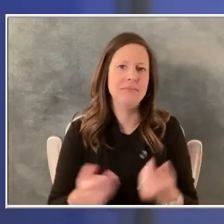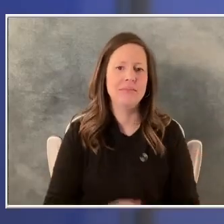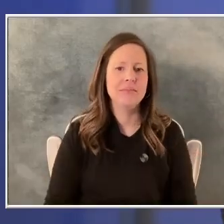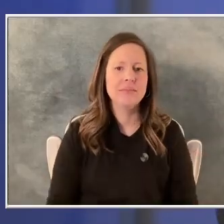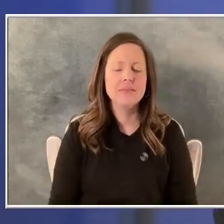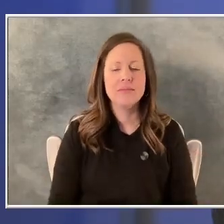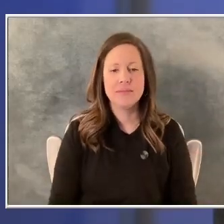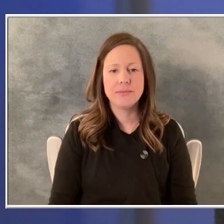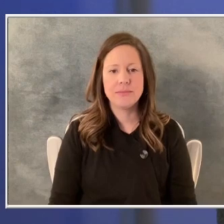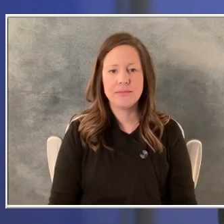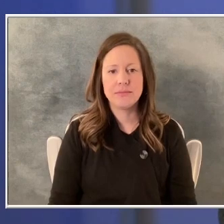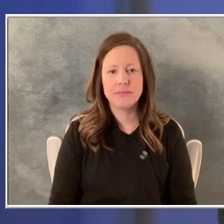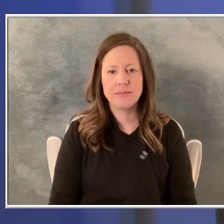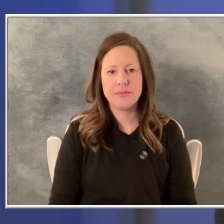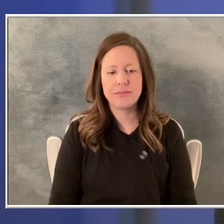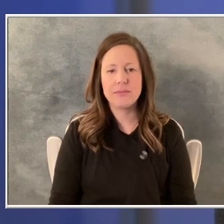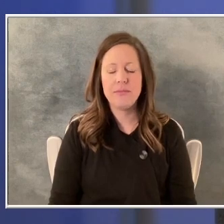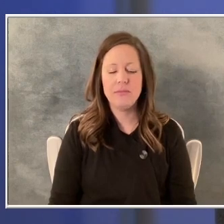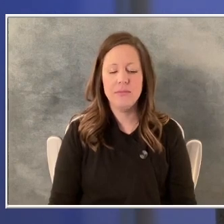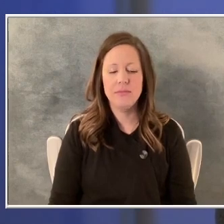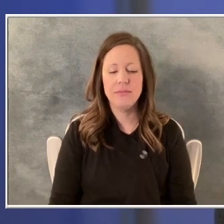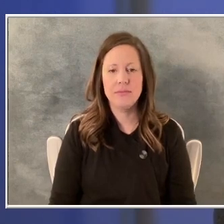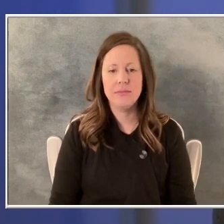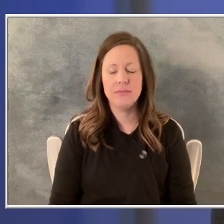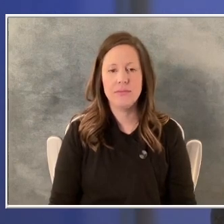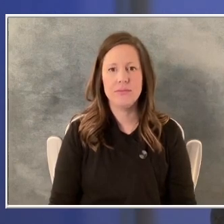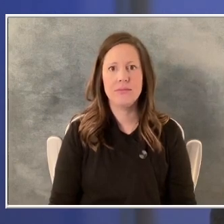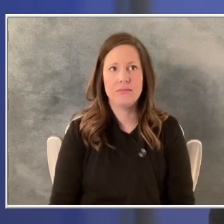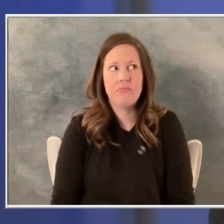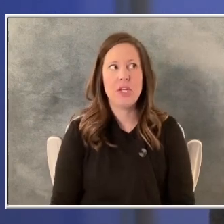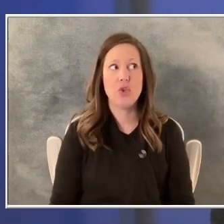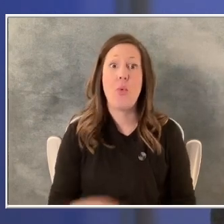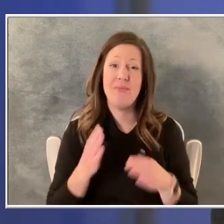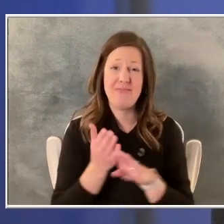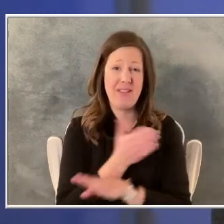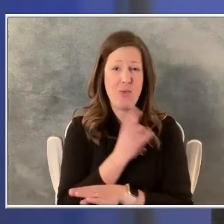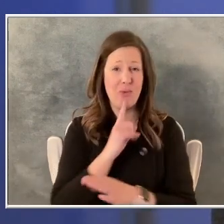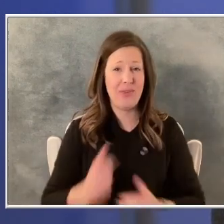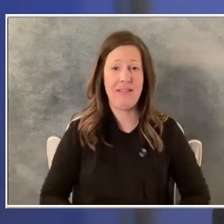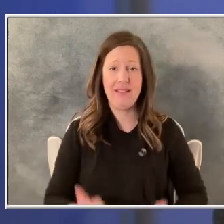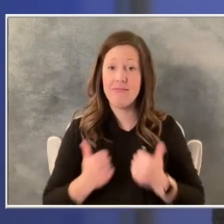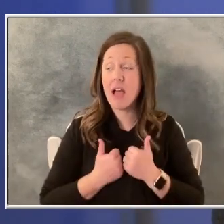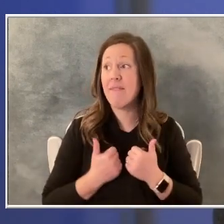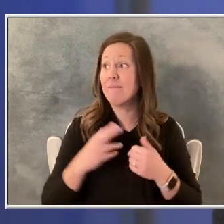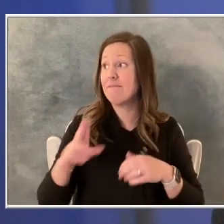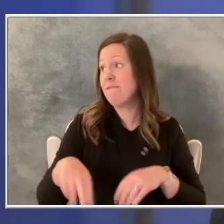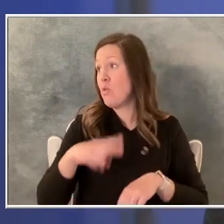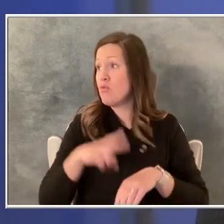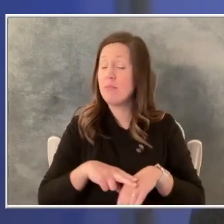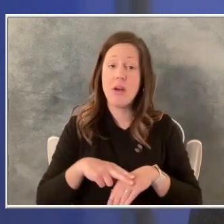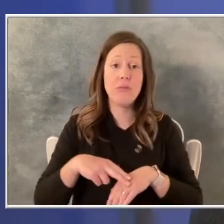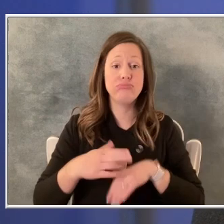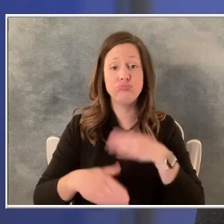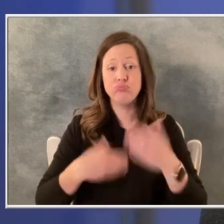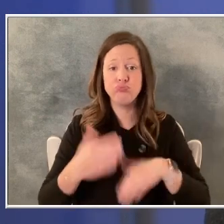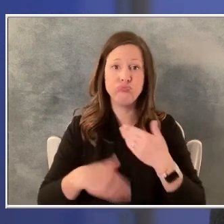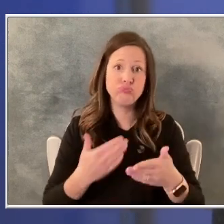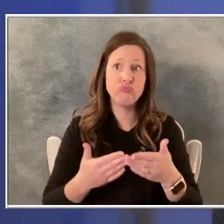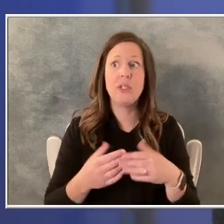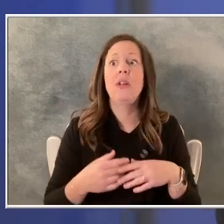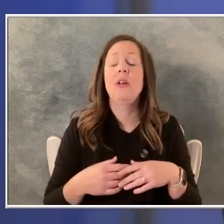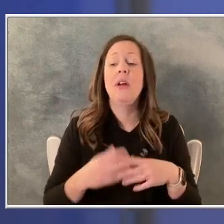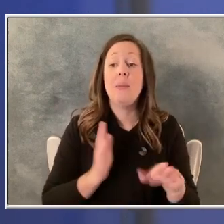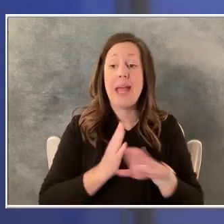Before this, it was life as usual. So I felt pretty normal before all this happened. After all the